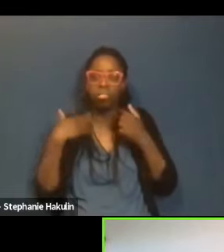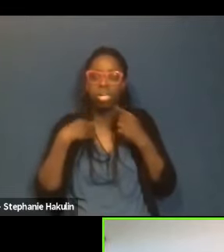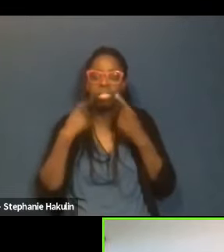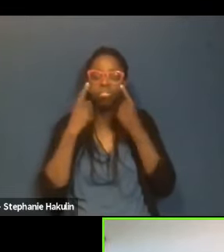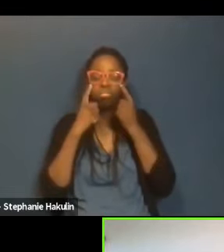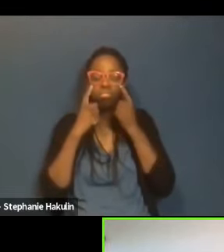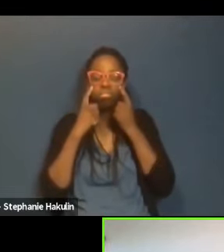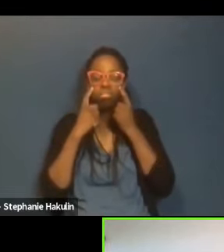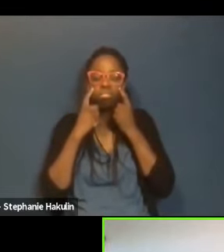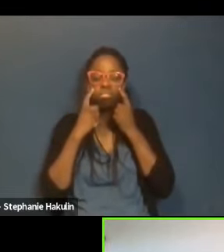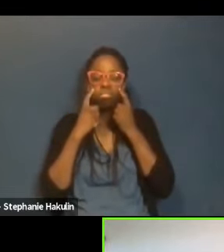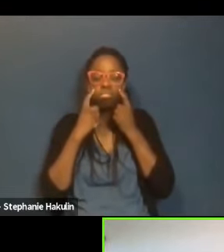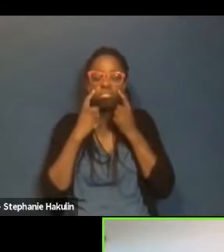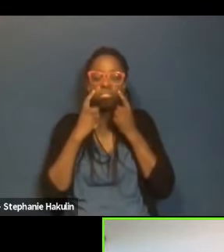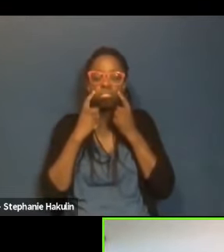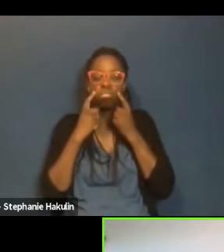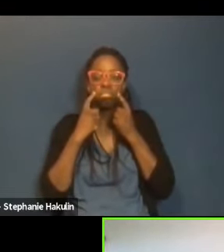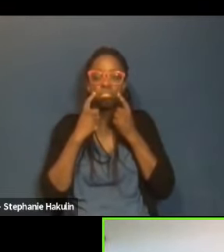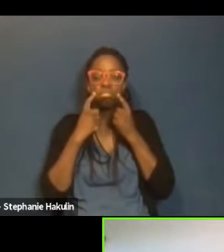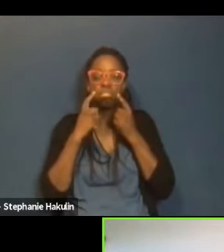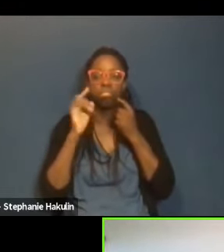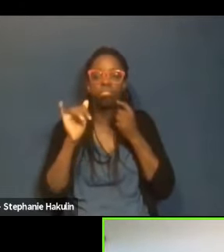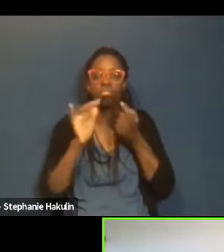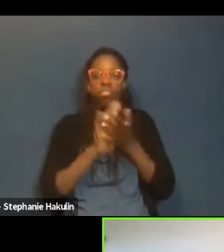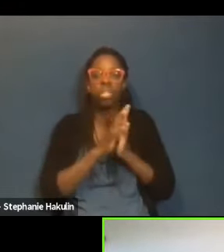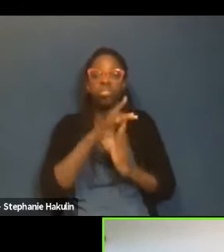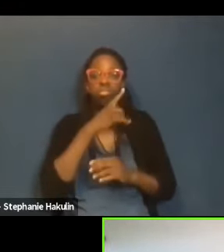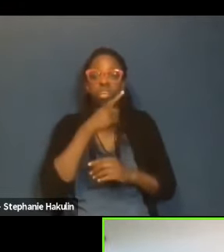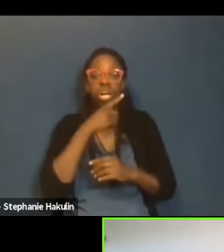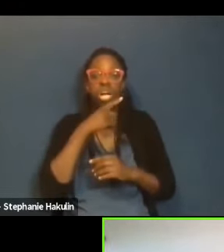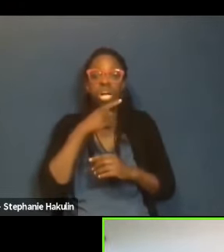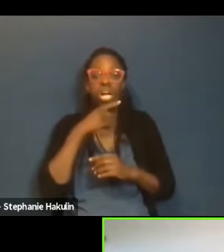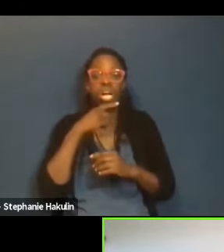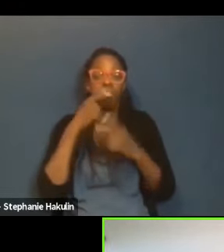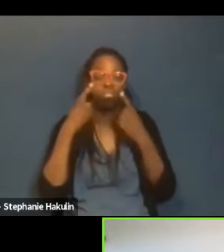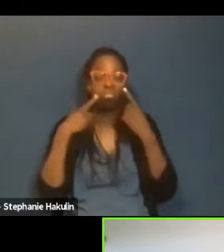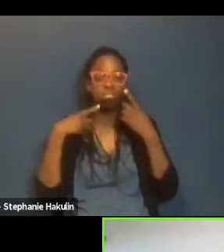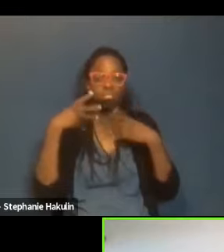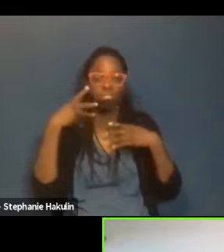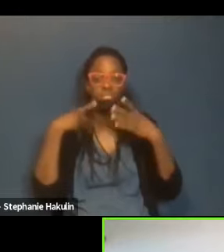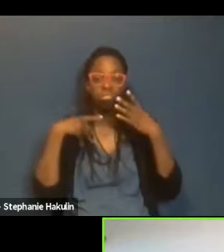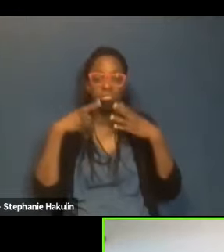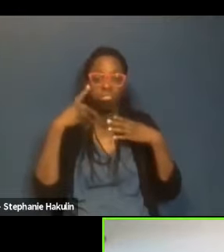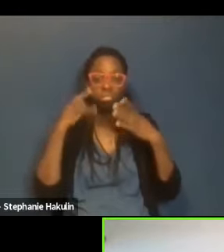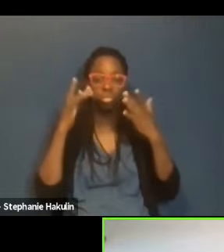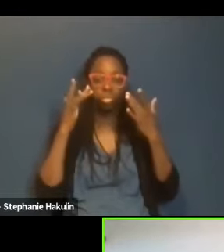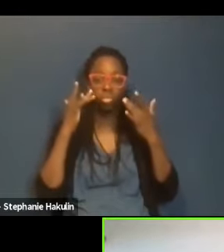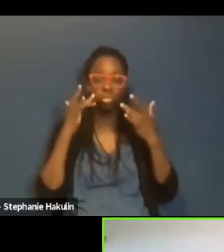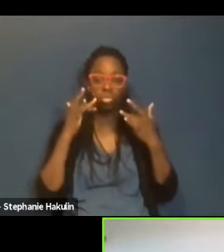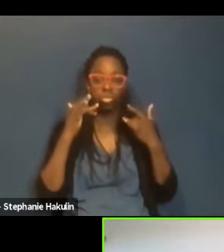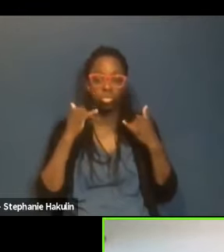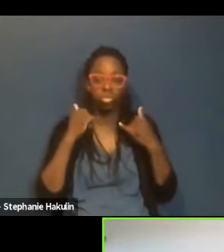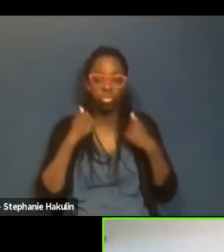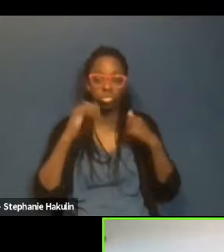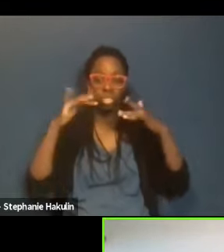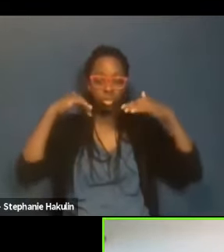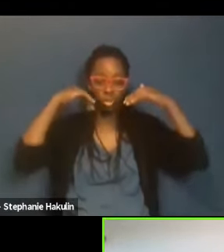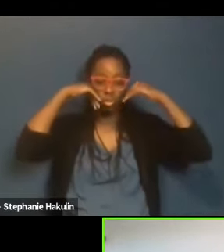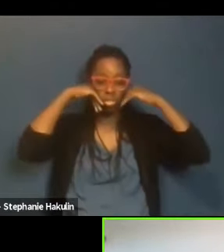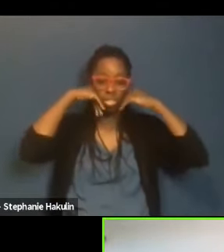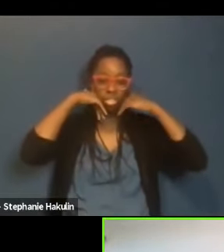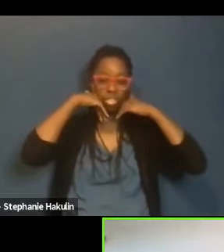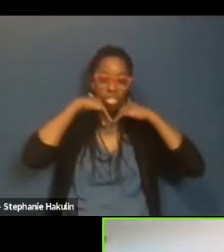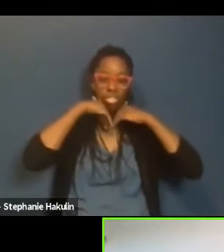my bed, now a pool of sweat. Mama didn't know when she came to America that African-American